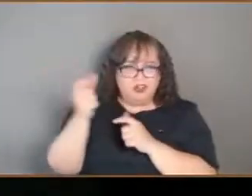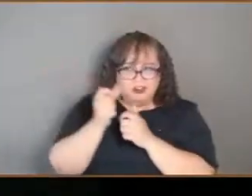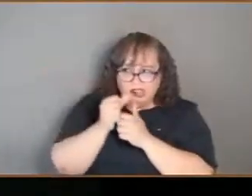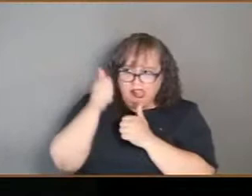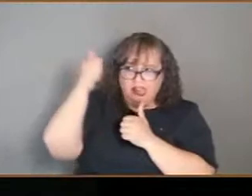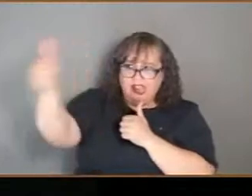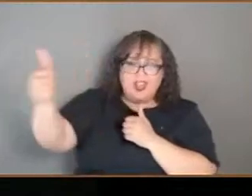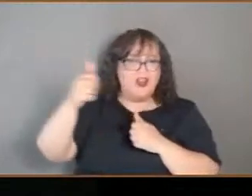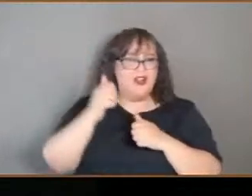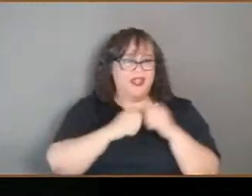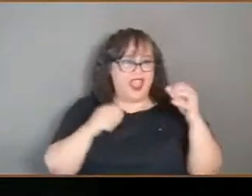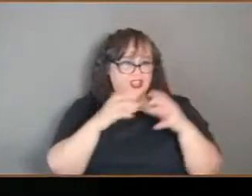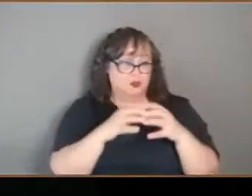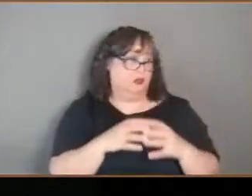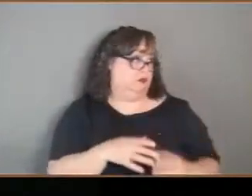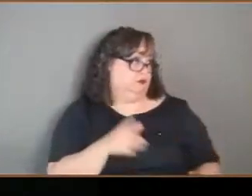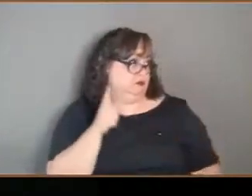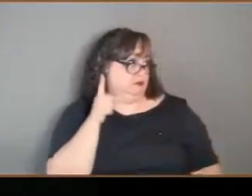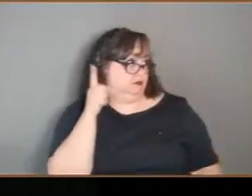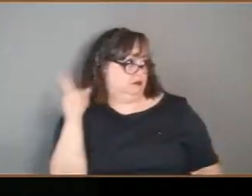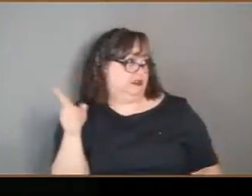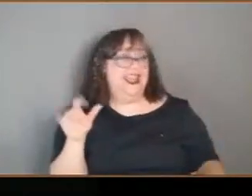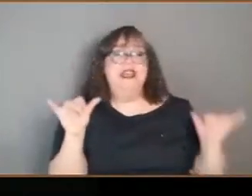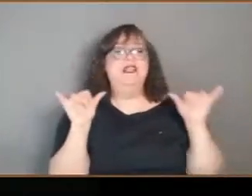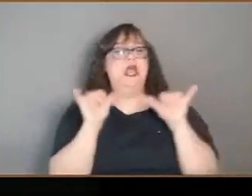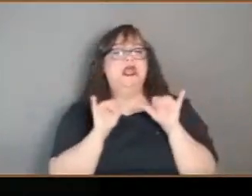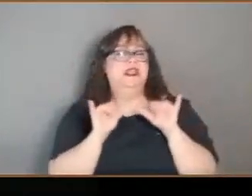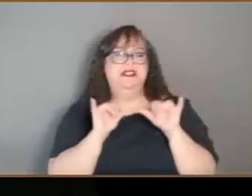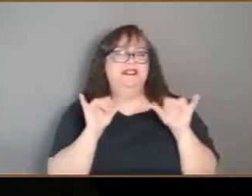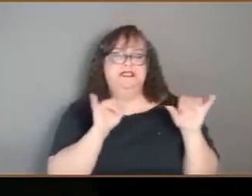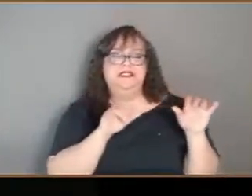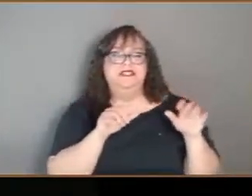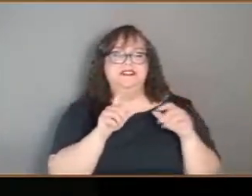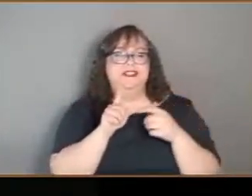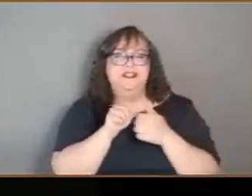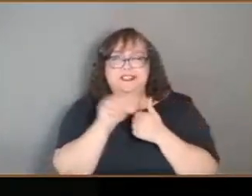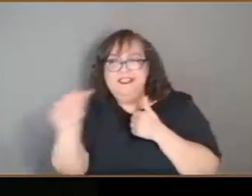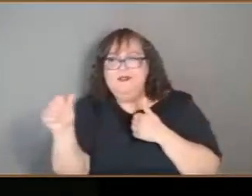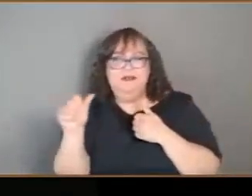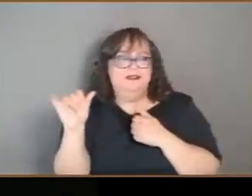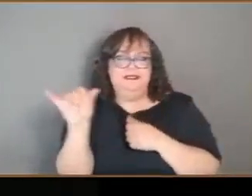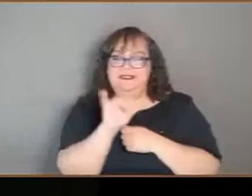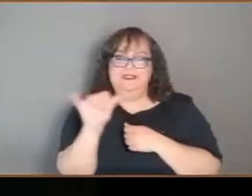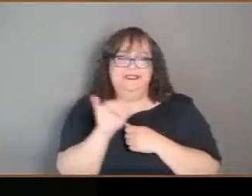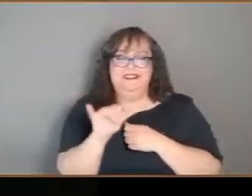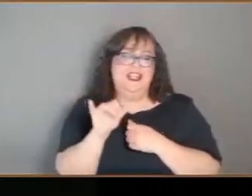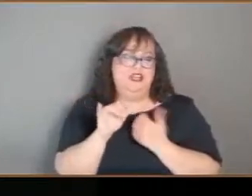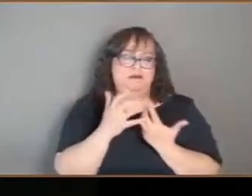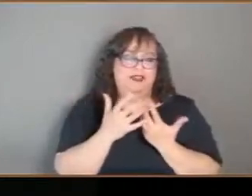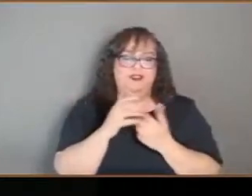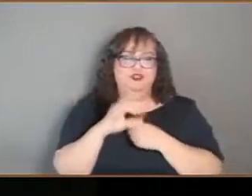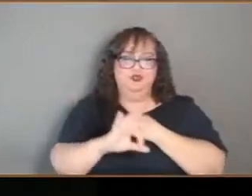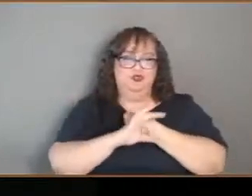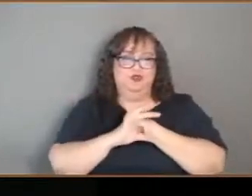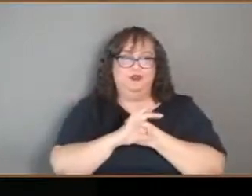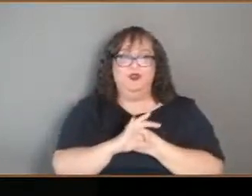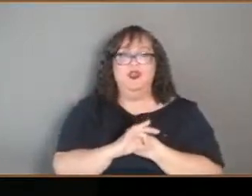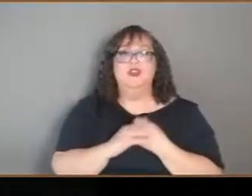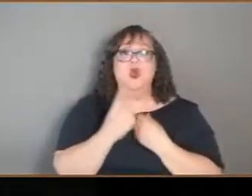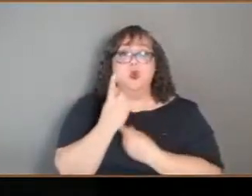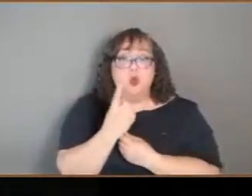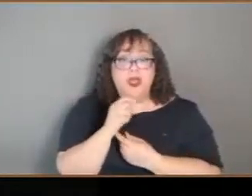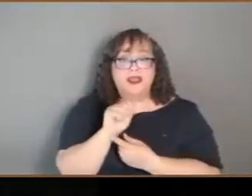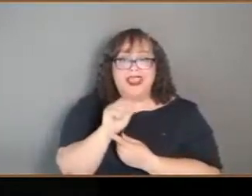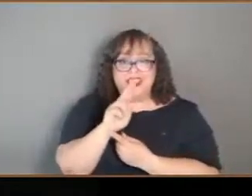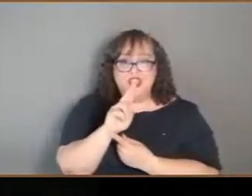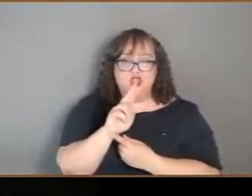far. They're at the same distance as Jupiter. So Jupiter's about 5 AU, where 1 AU is the distance from the sun to the Earth. So if you think about how